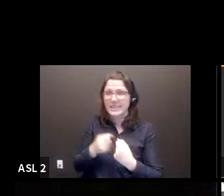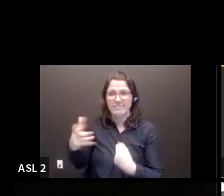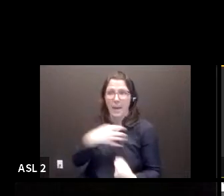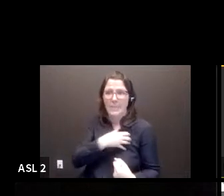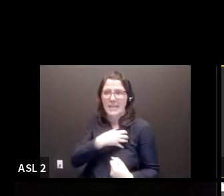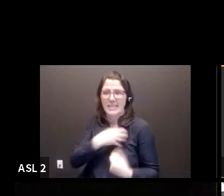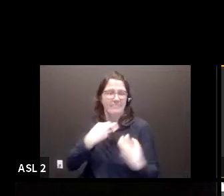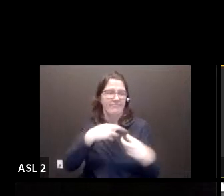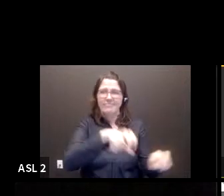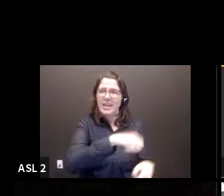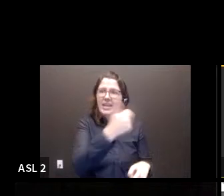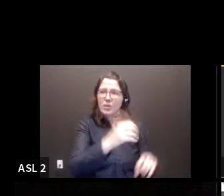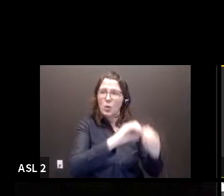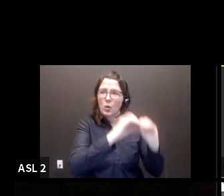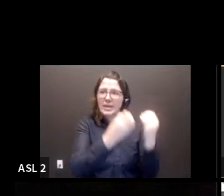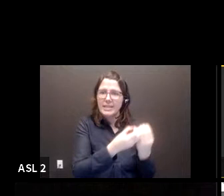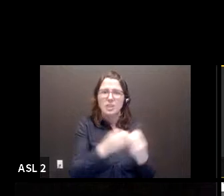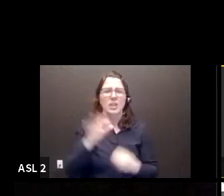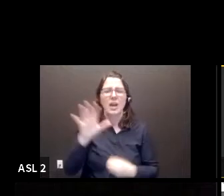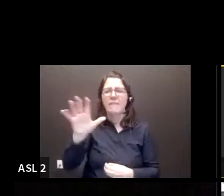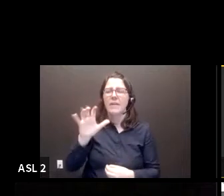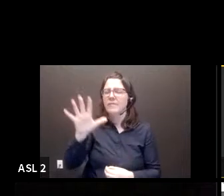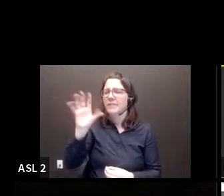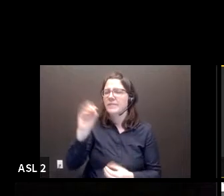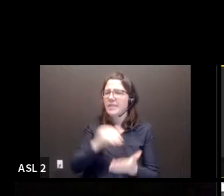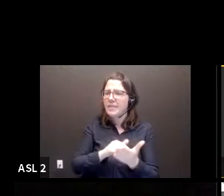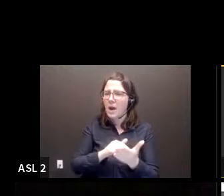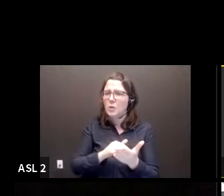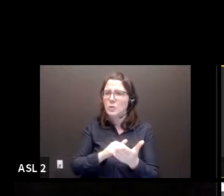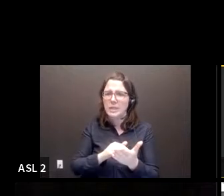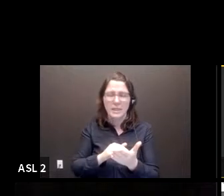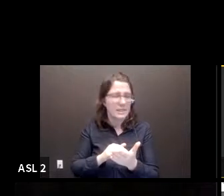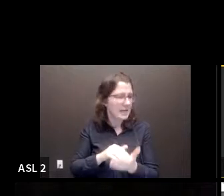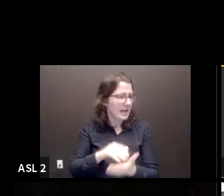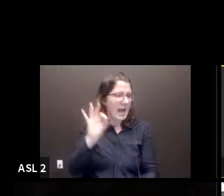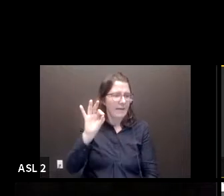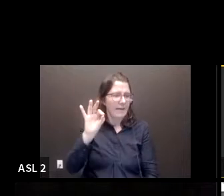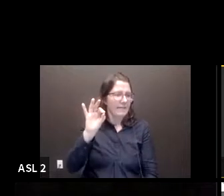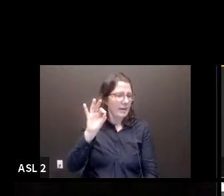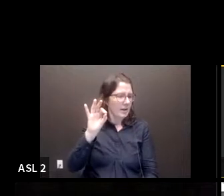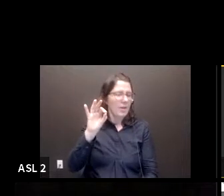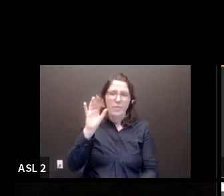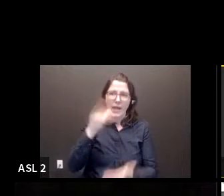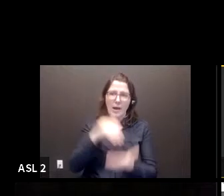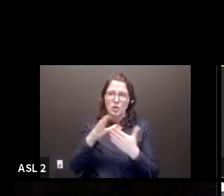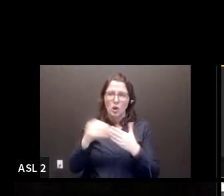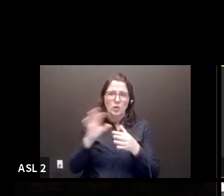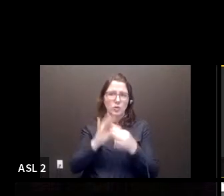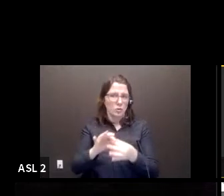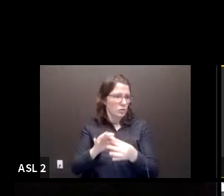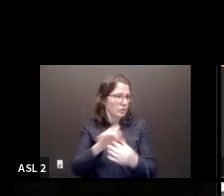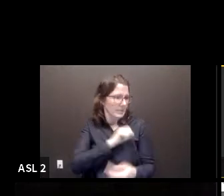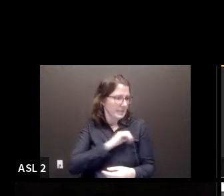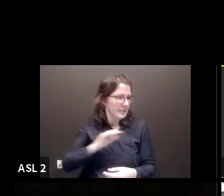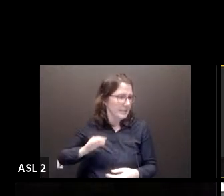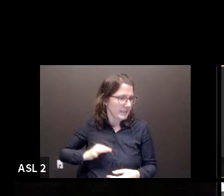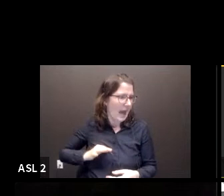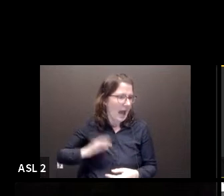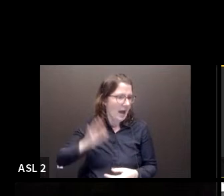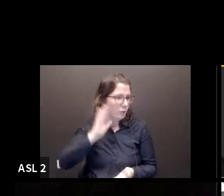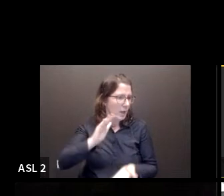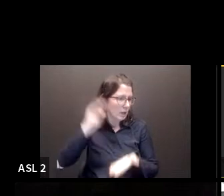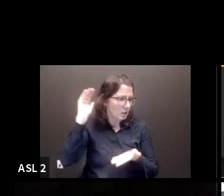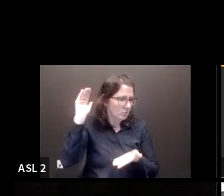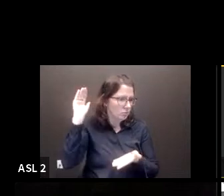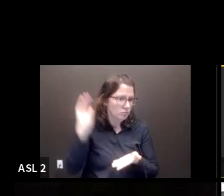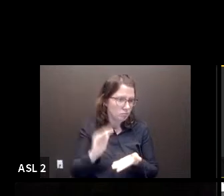includes 550 0005 fts reduced related to the proposed outsourcing of the center i